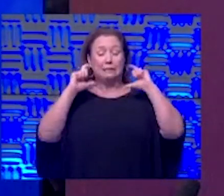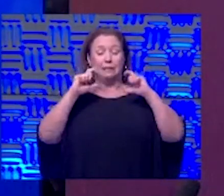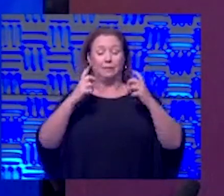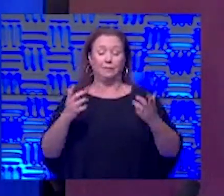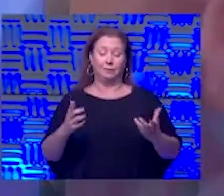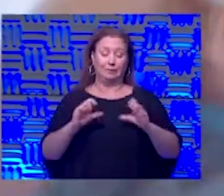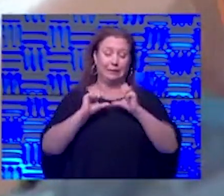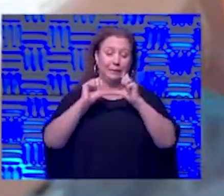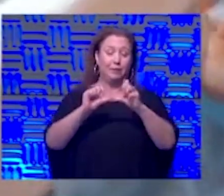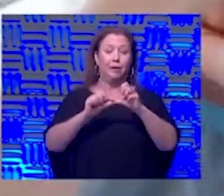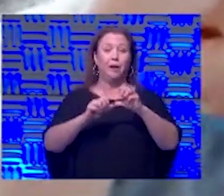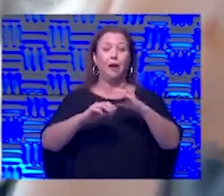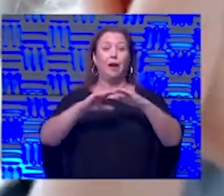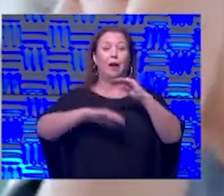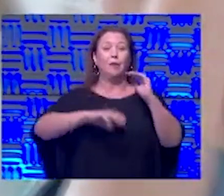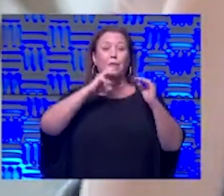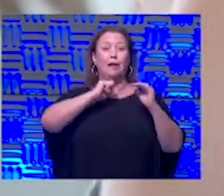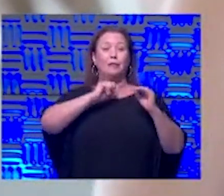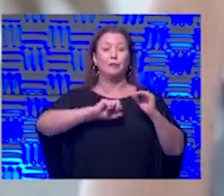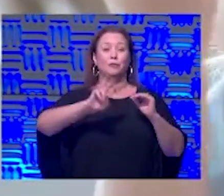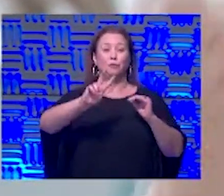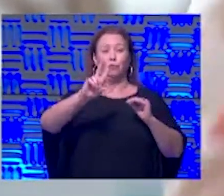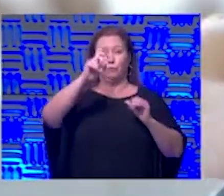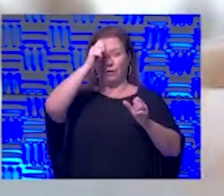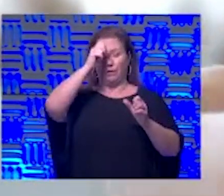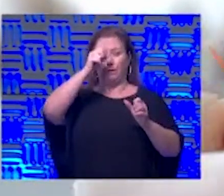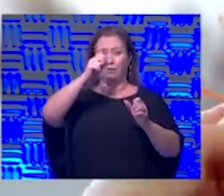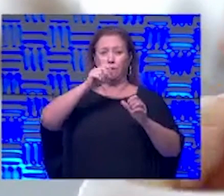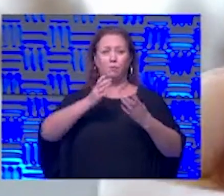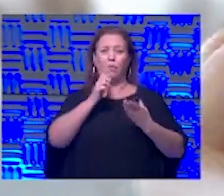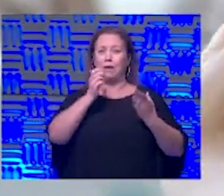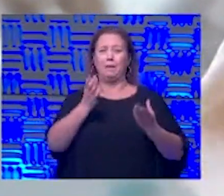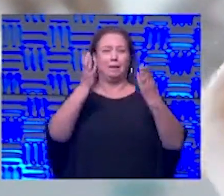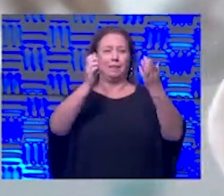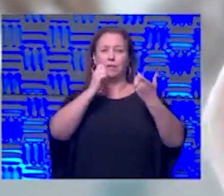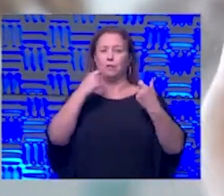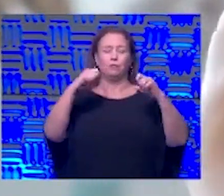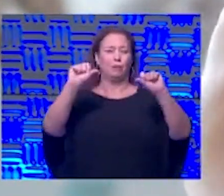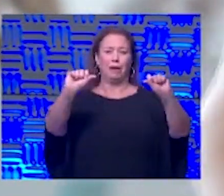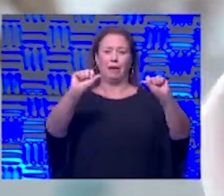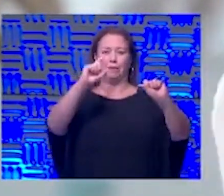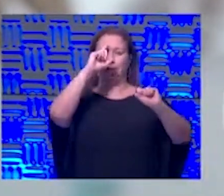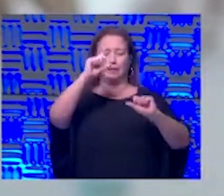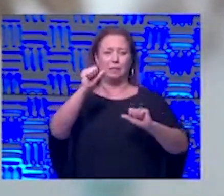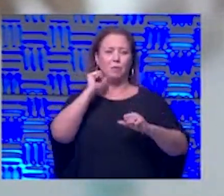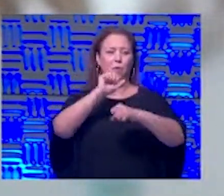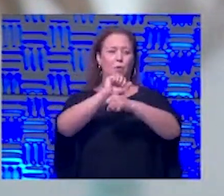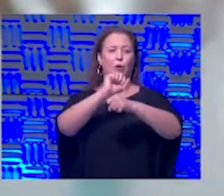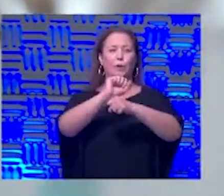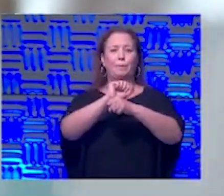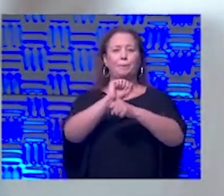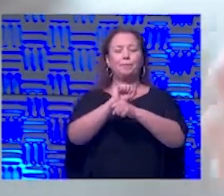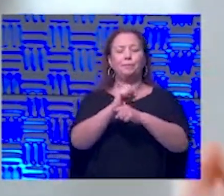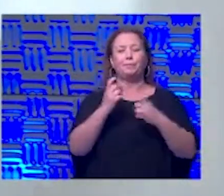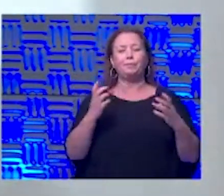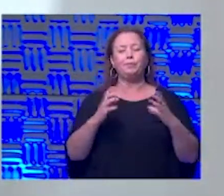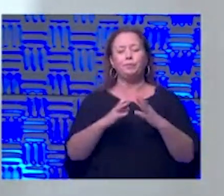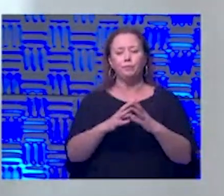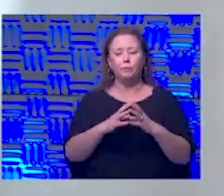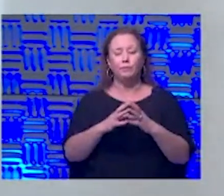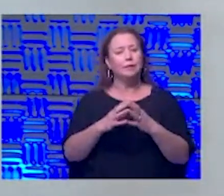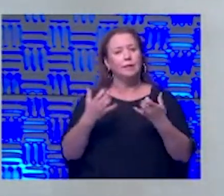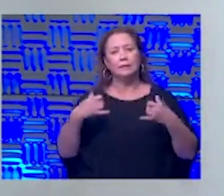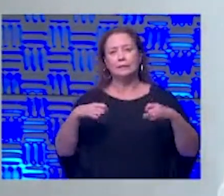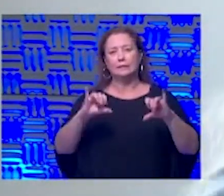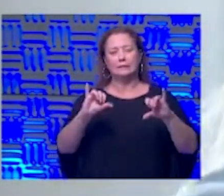in general under the age of 2, we know the recommendation is not even to try that because it's just not going to work. It's